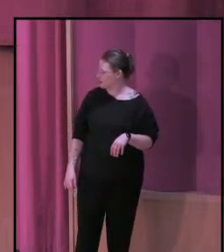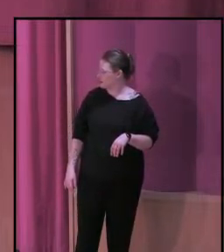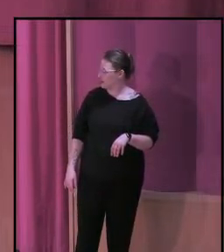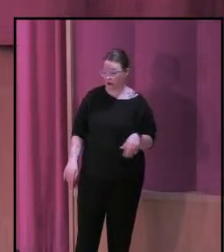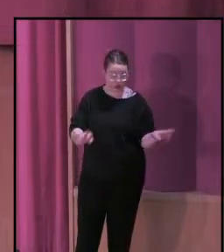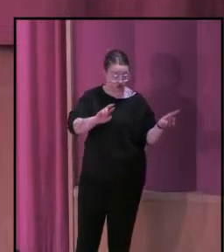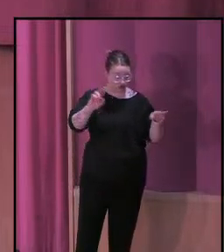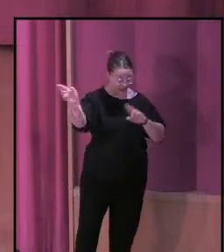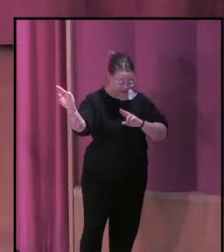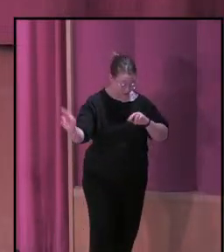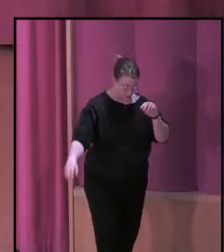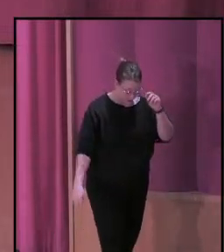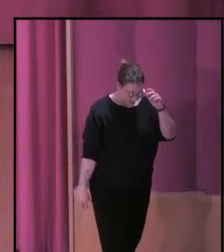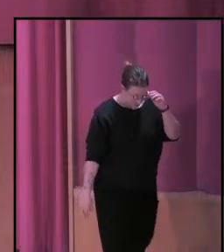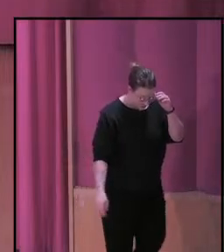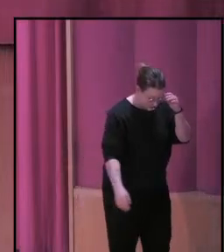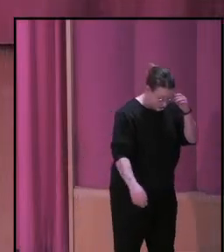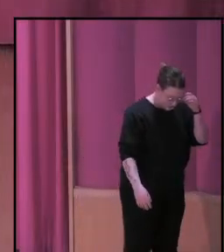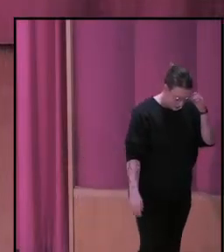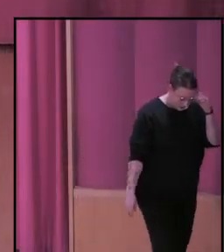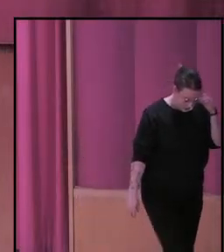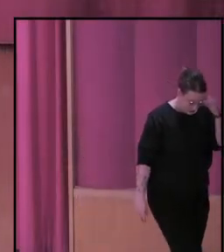Are you ready?